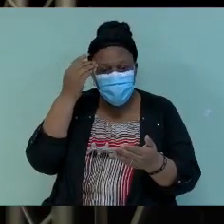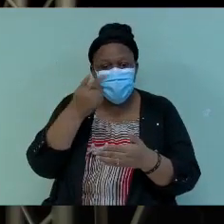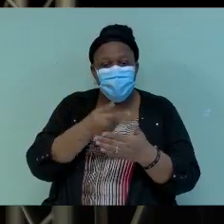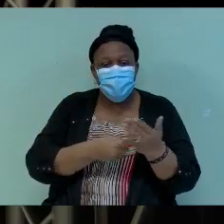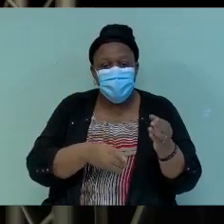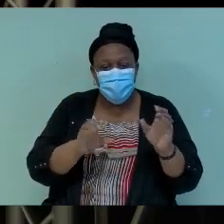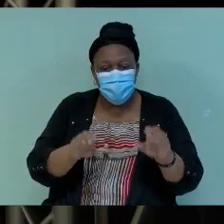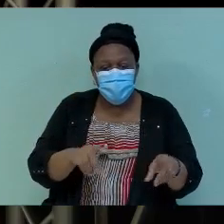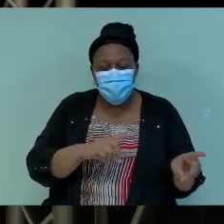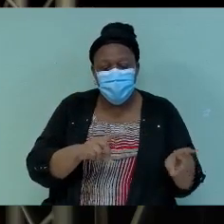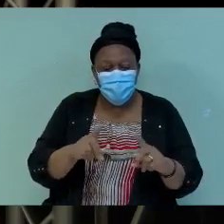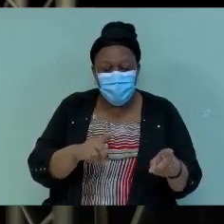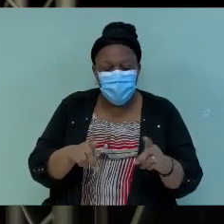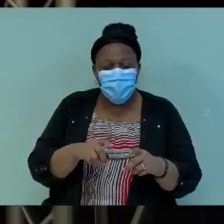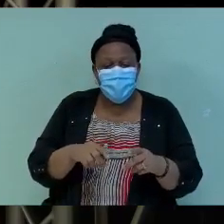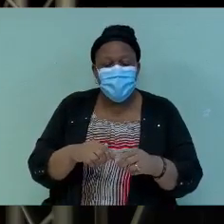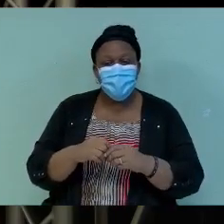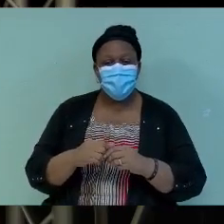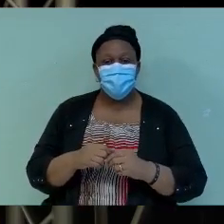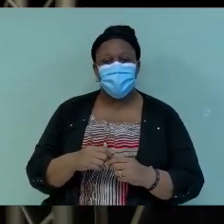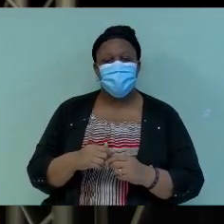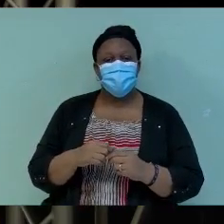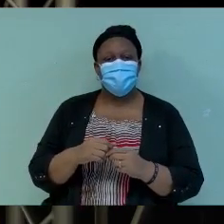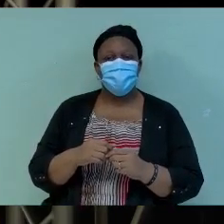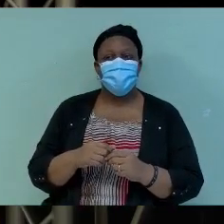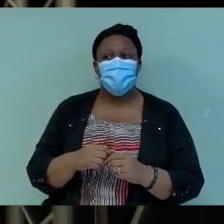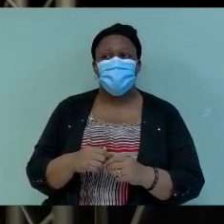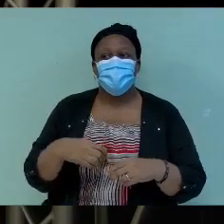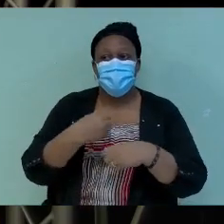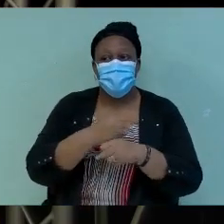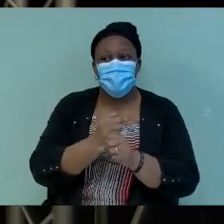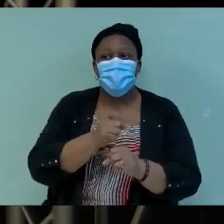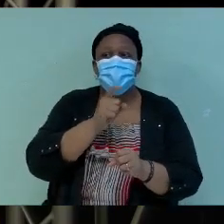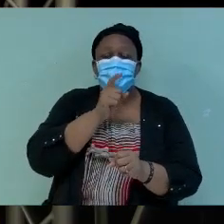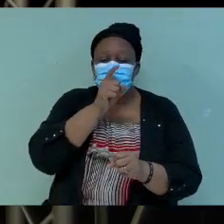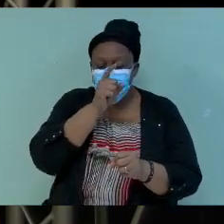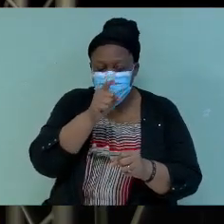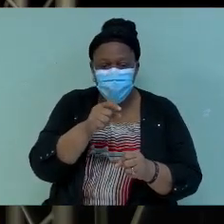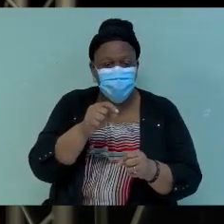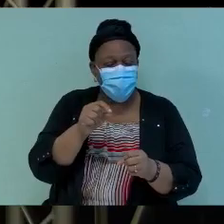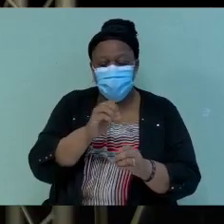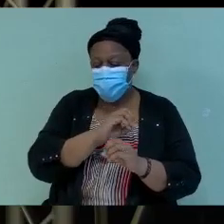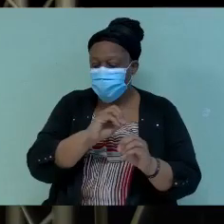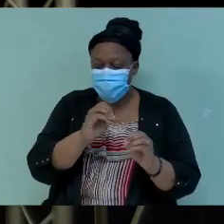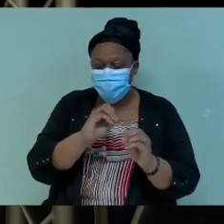in ensuring that the waste, there would have been no